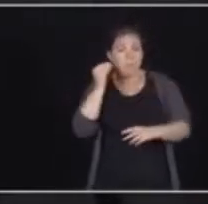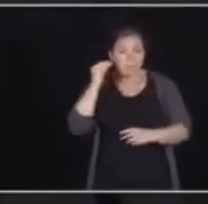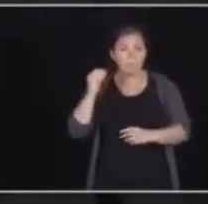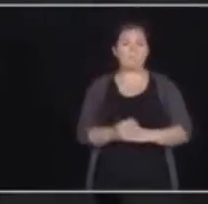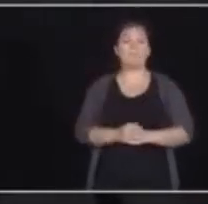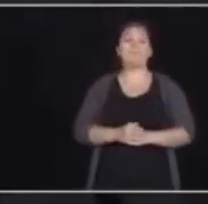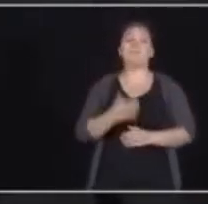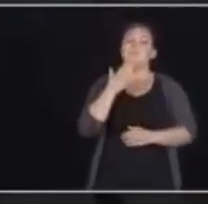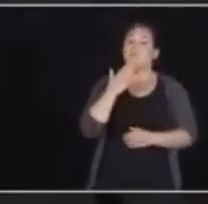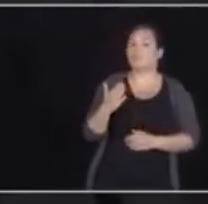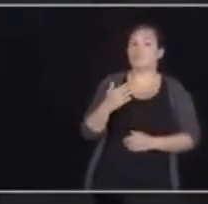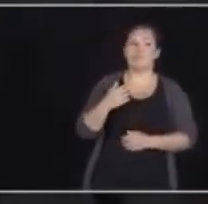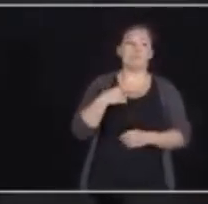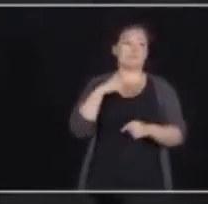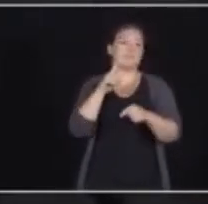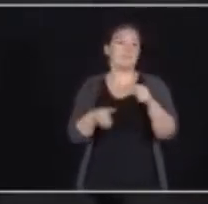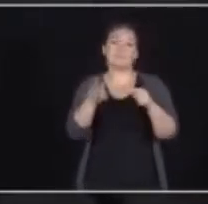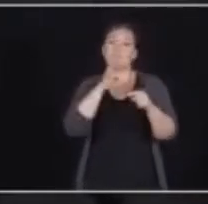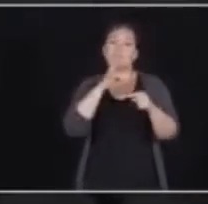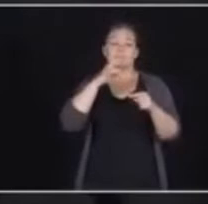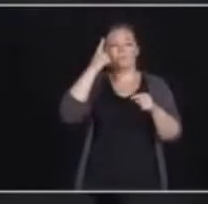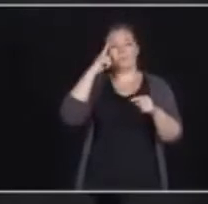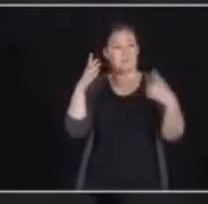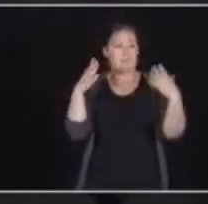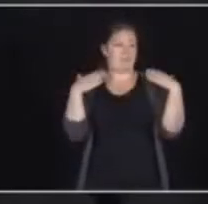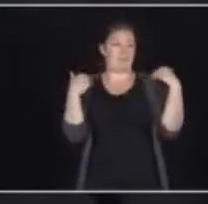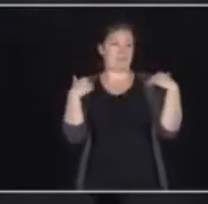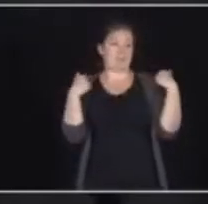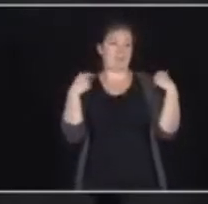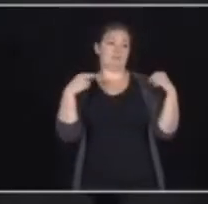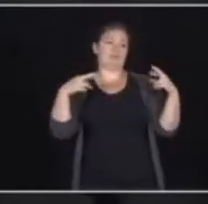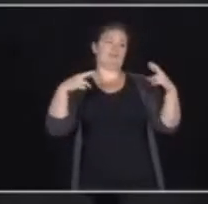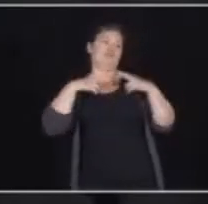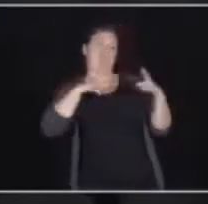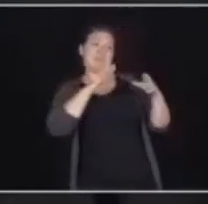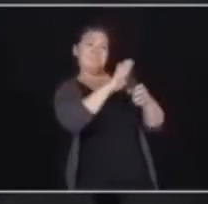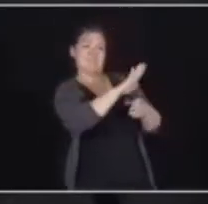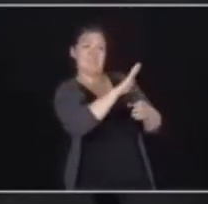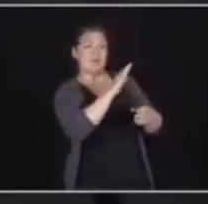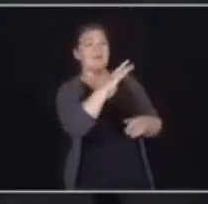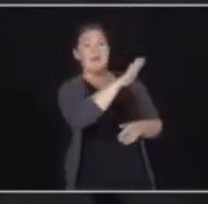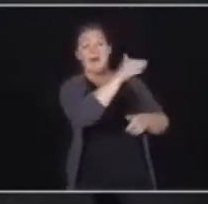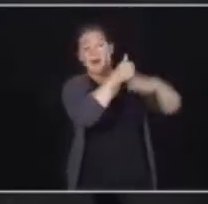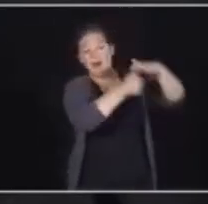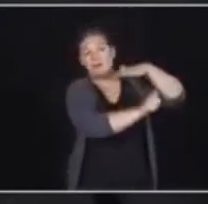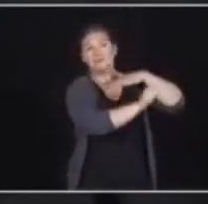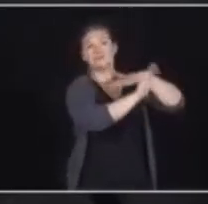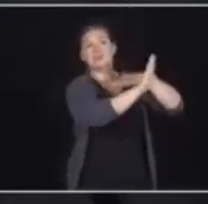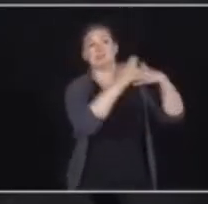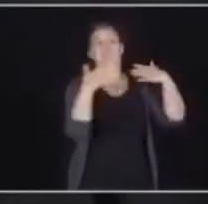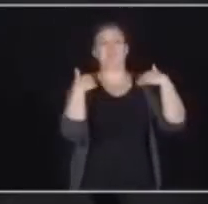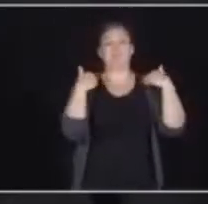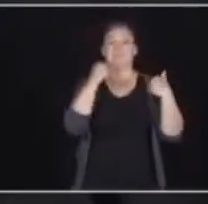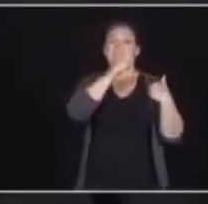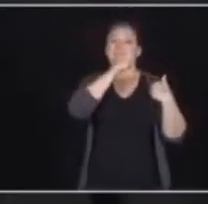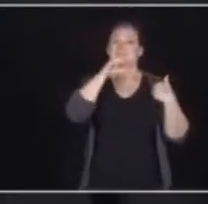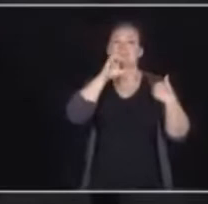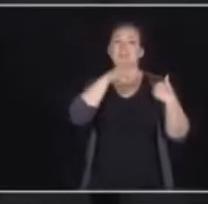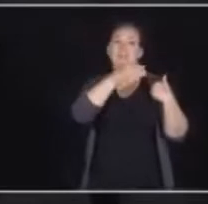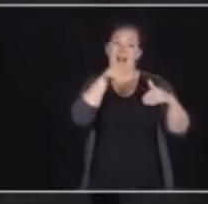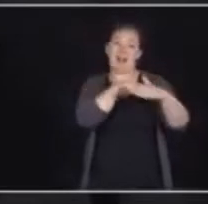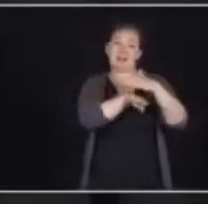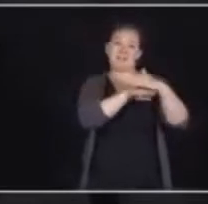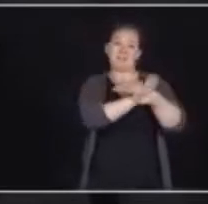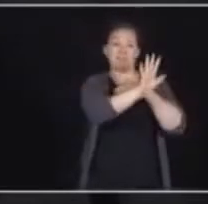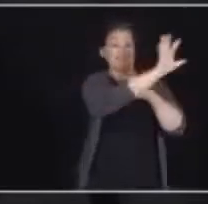for Minister Cho, but I can address the question. Retirement homes are under the Ministry of Seniors and Accessibility. But overall, I can tell you that